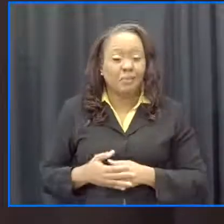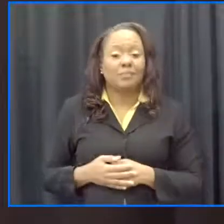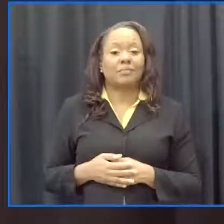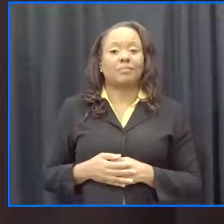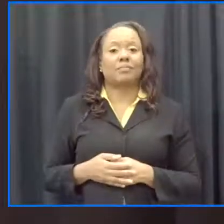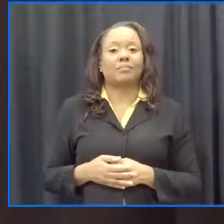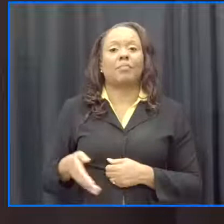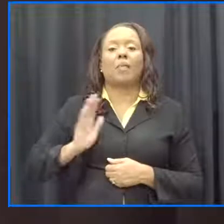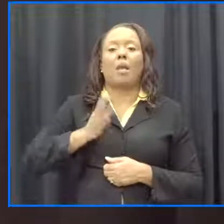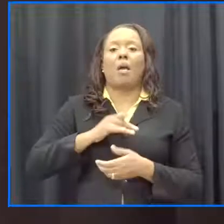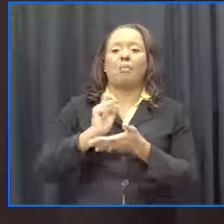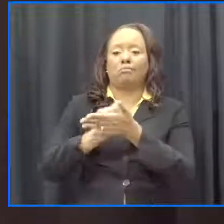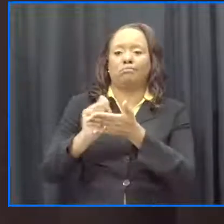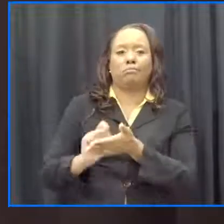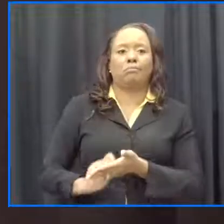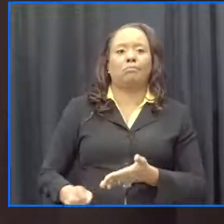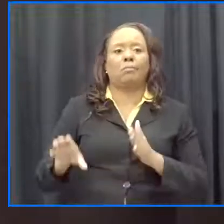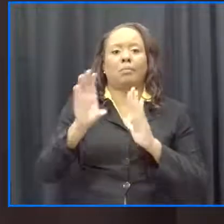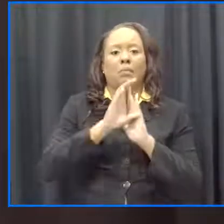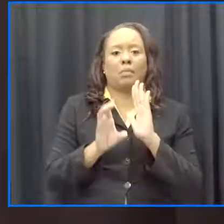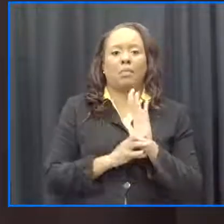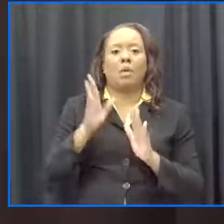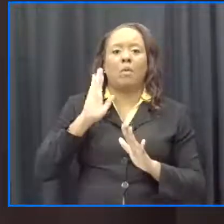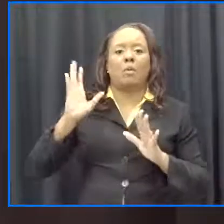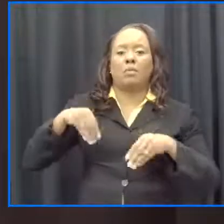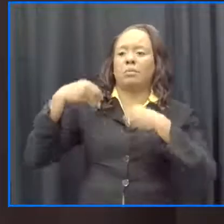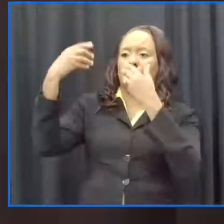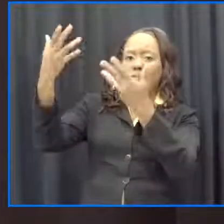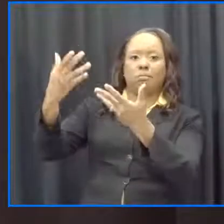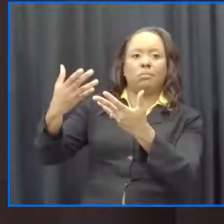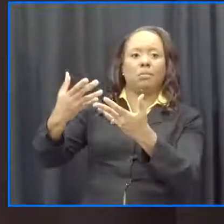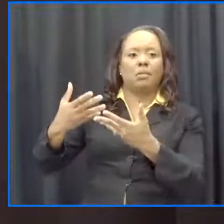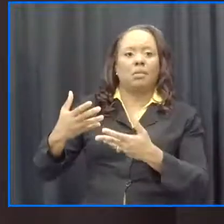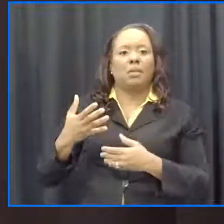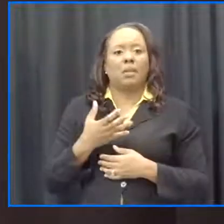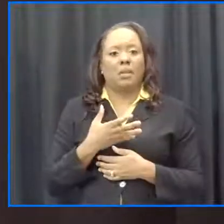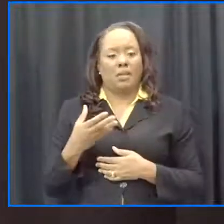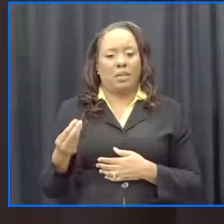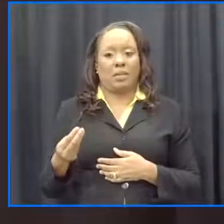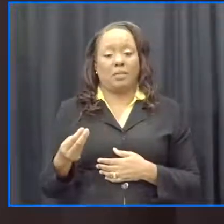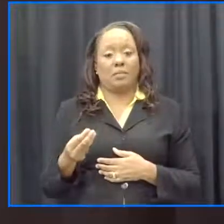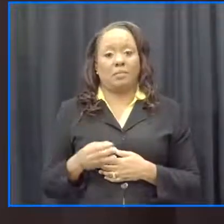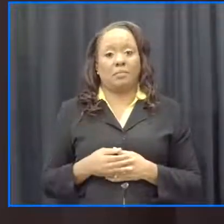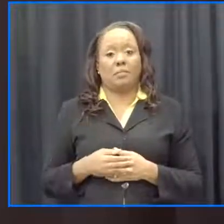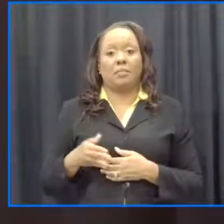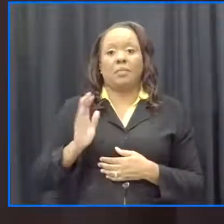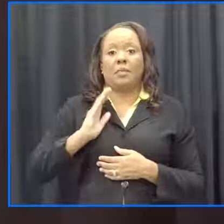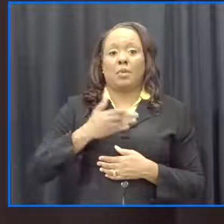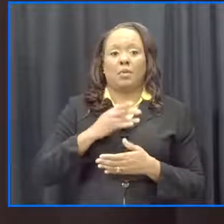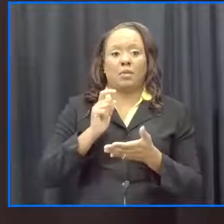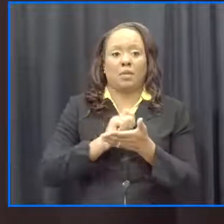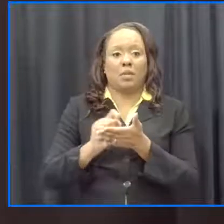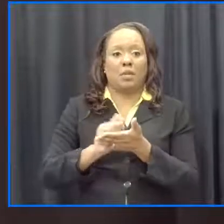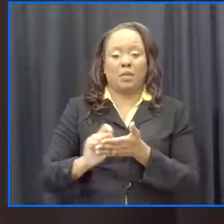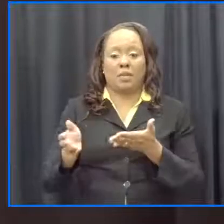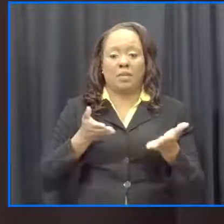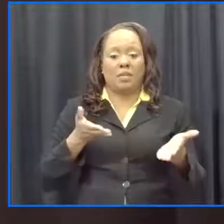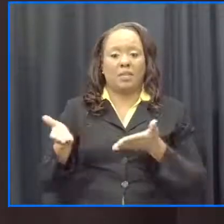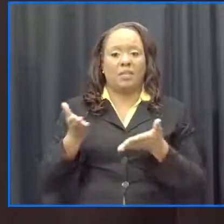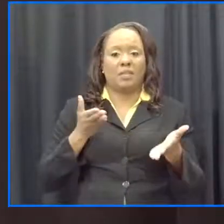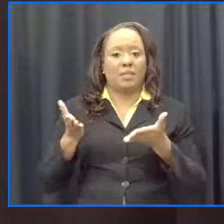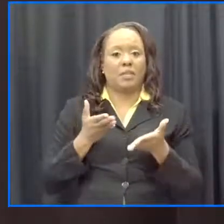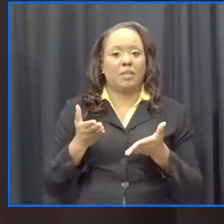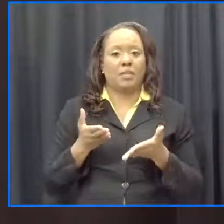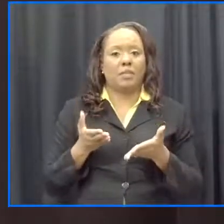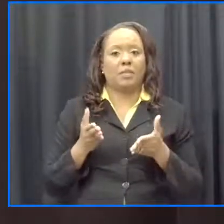expect that a draft constitution will be delivered to the country. And in that regard, the drafting services of